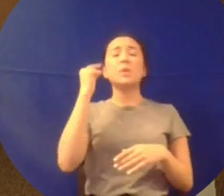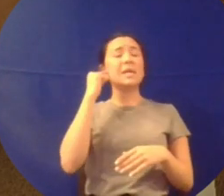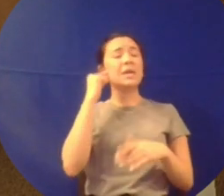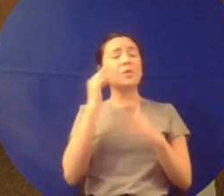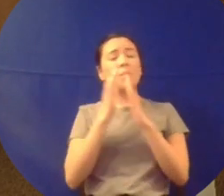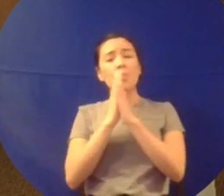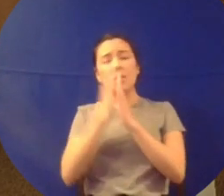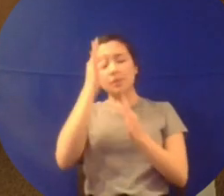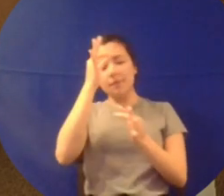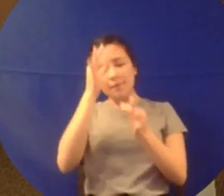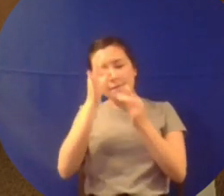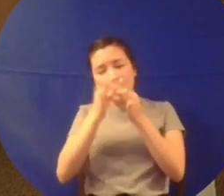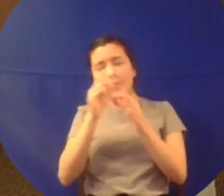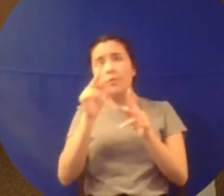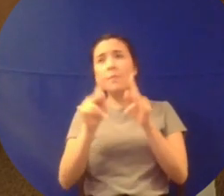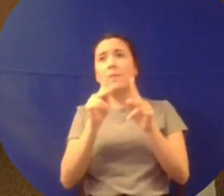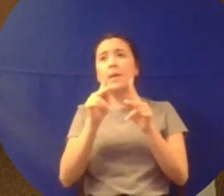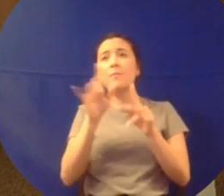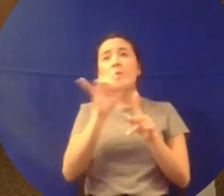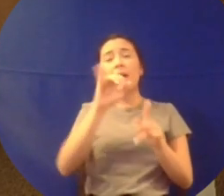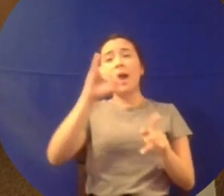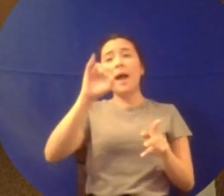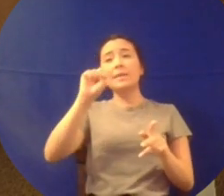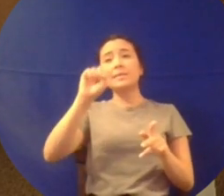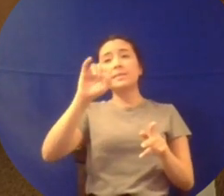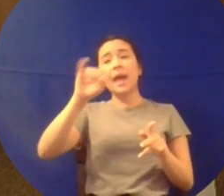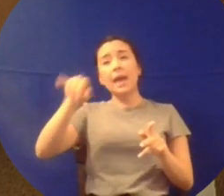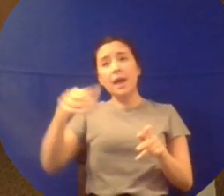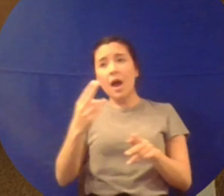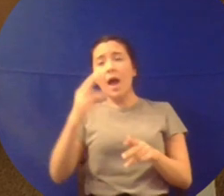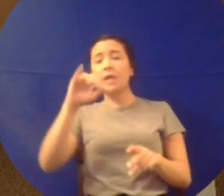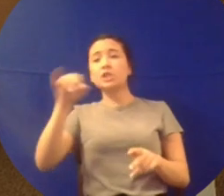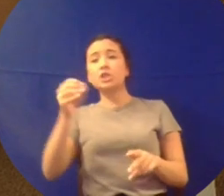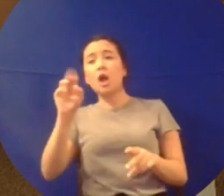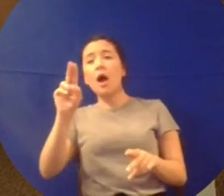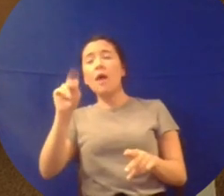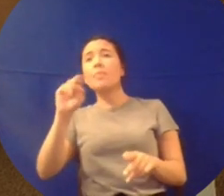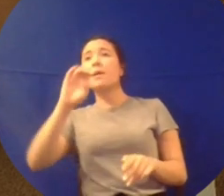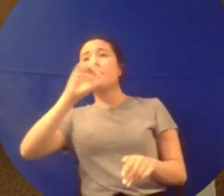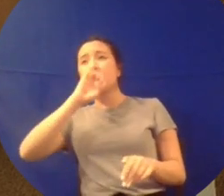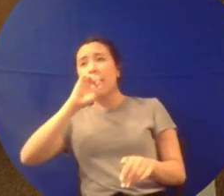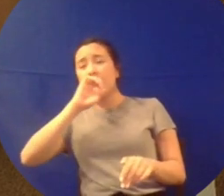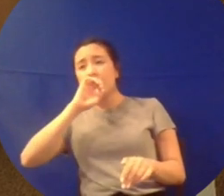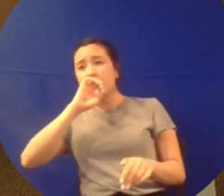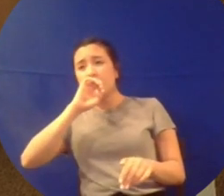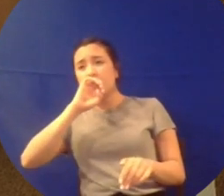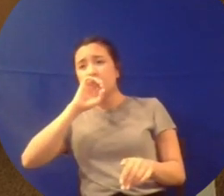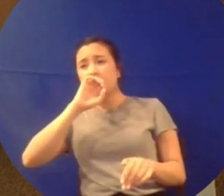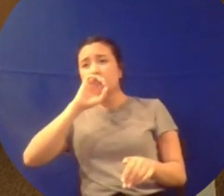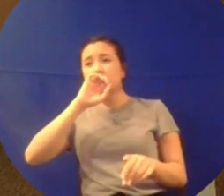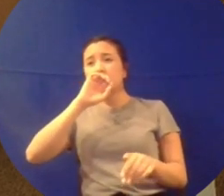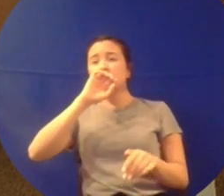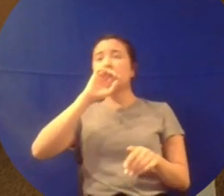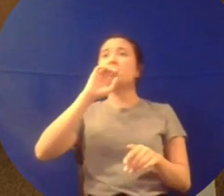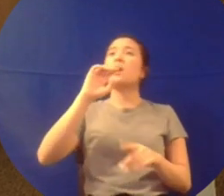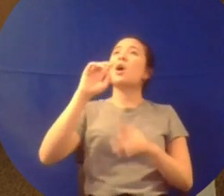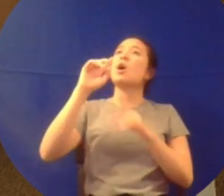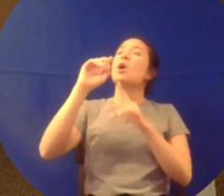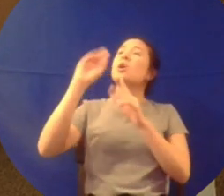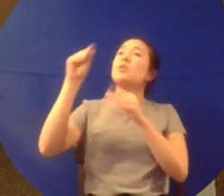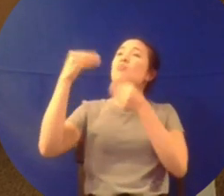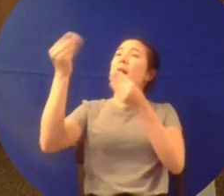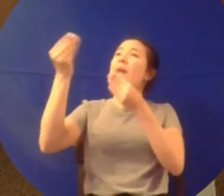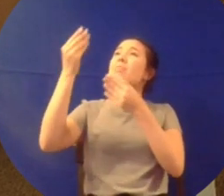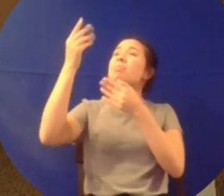people like Isaiah and John the Baptist, grant them according to your will. We